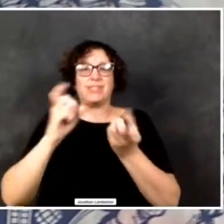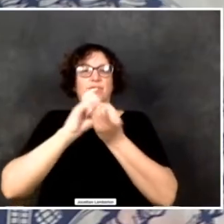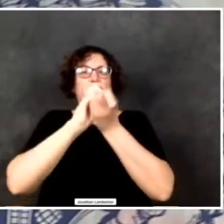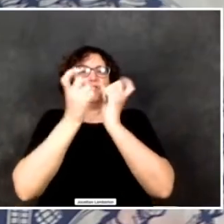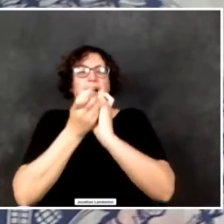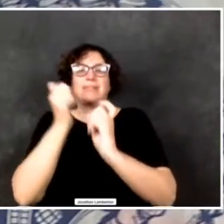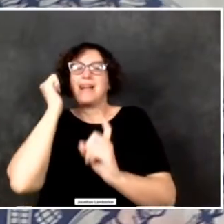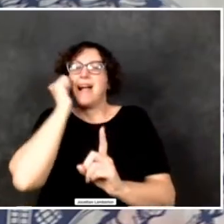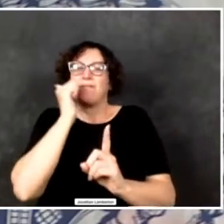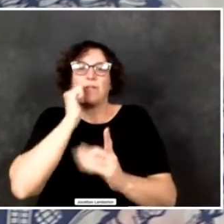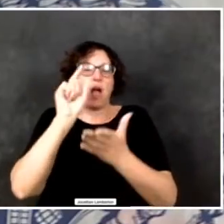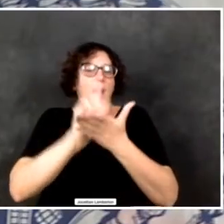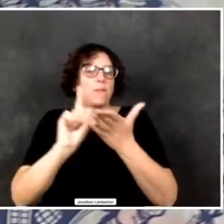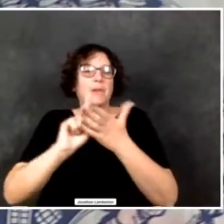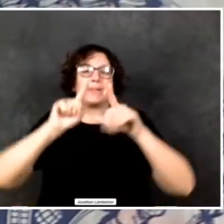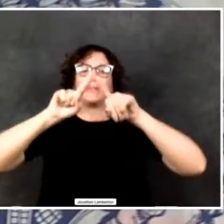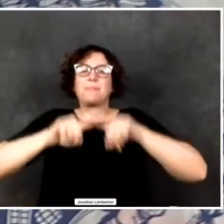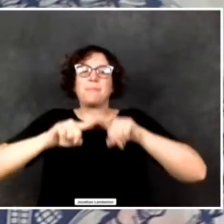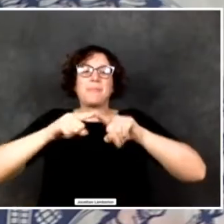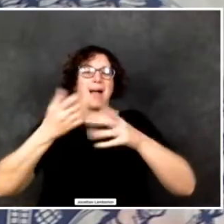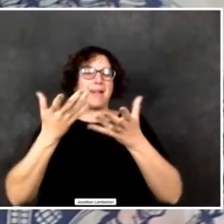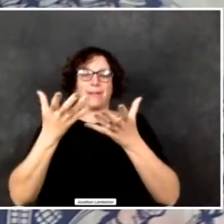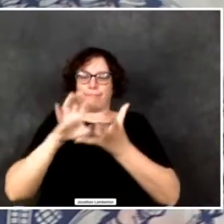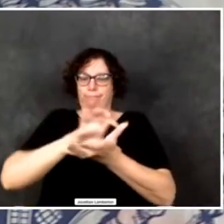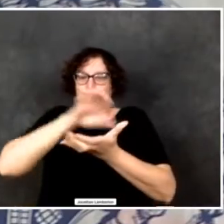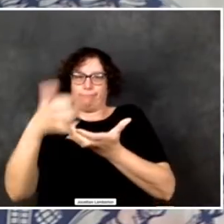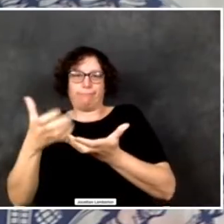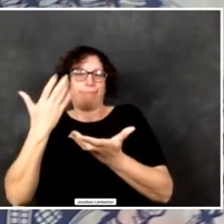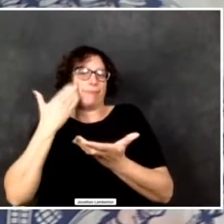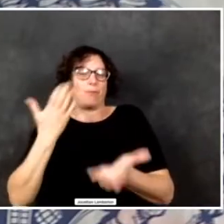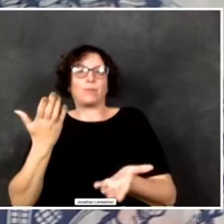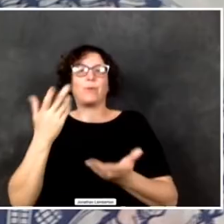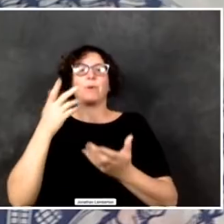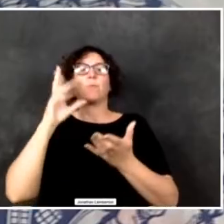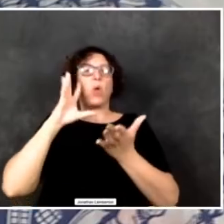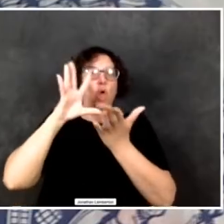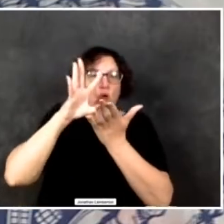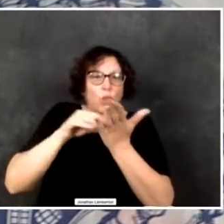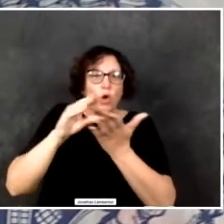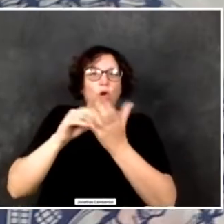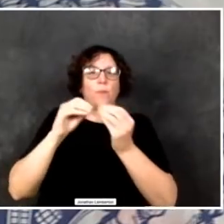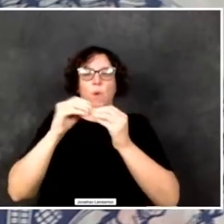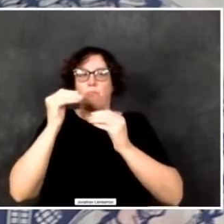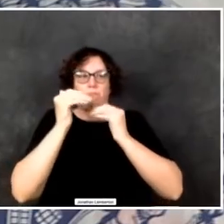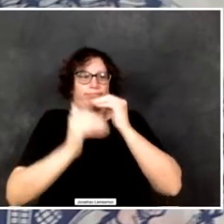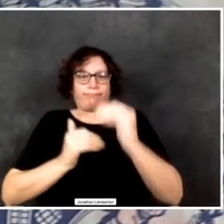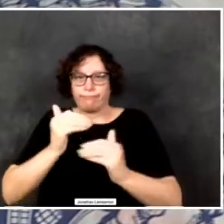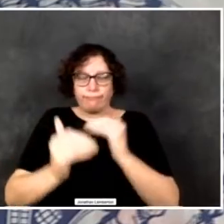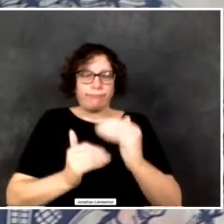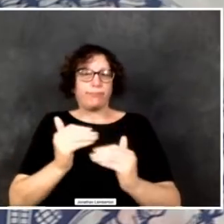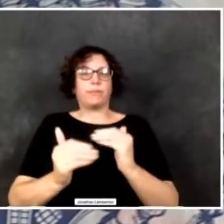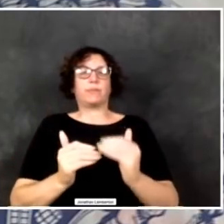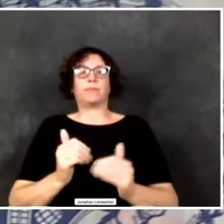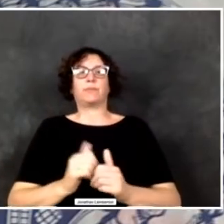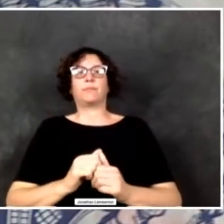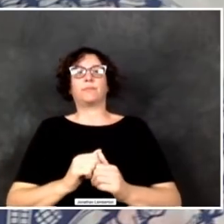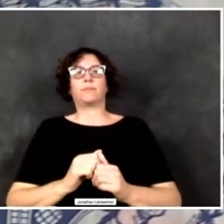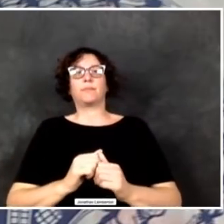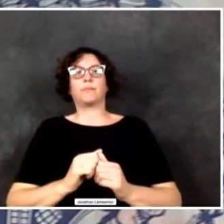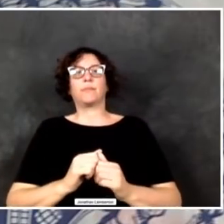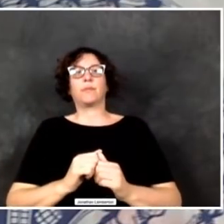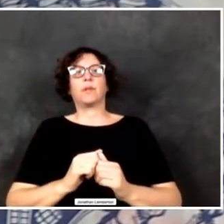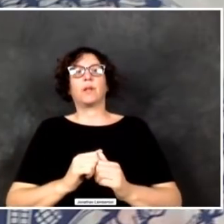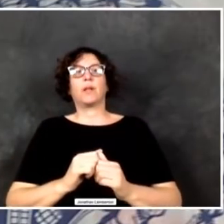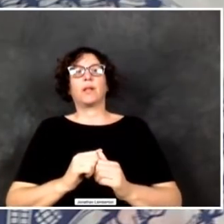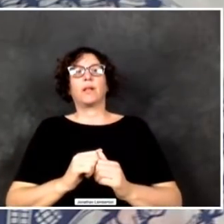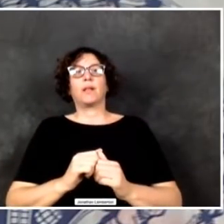it's literally something we'll know more about as we get into the week. I can say with assurance, to sustain what we are talking about here and build it out